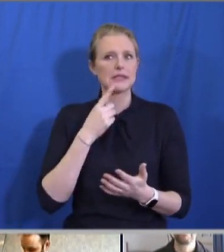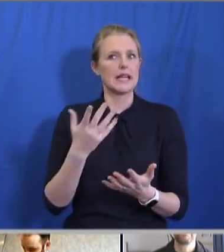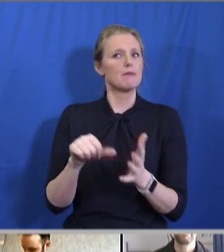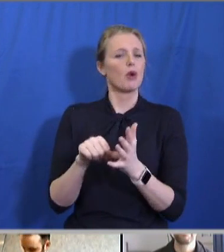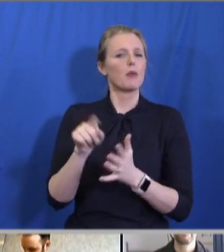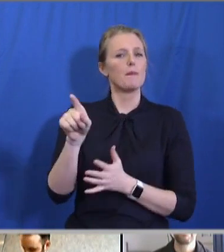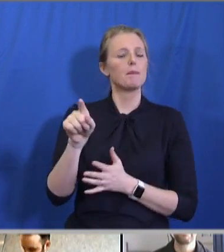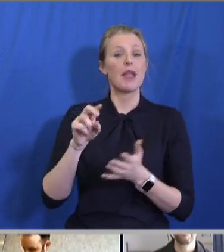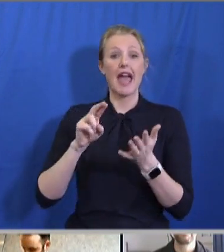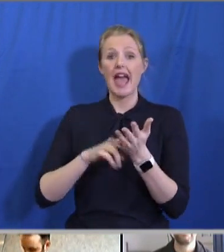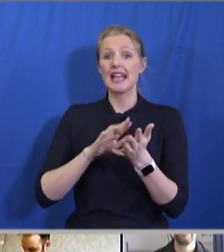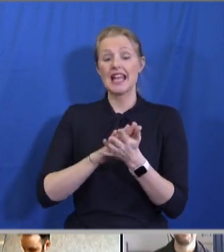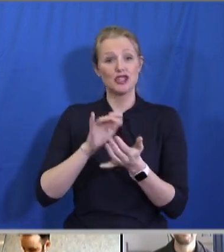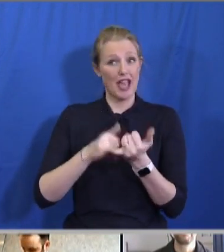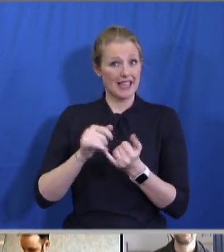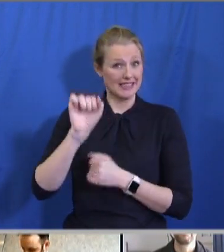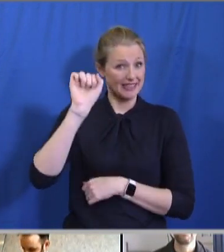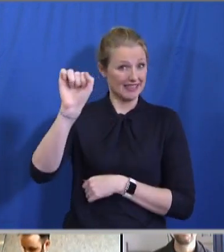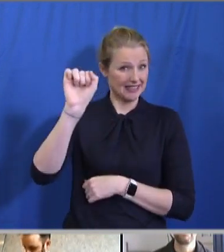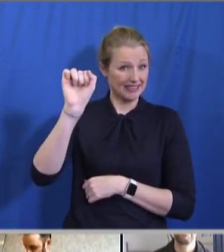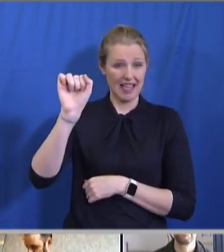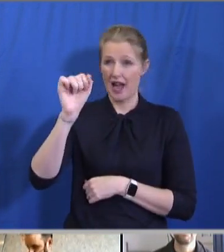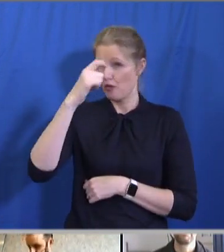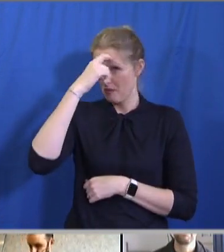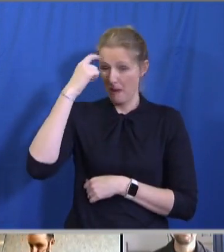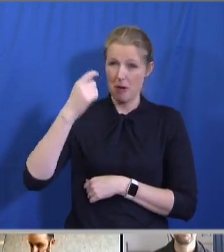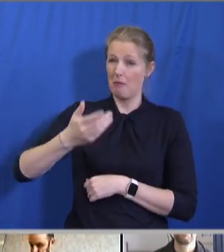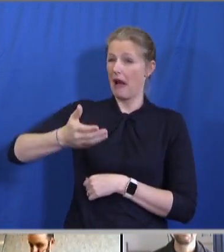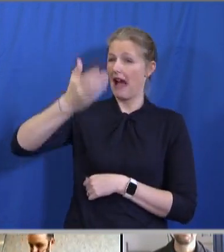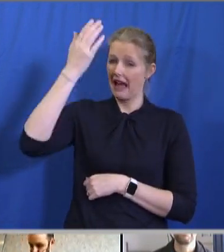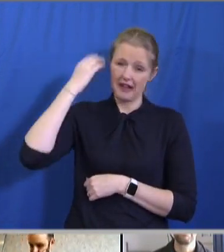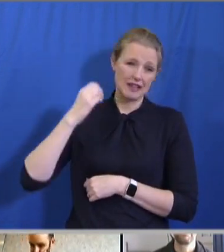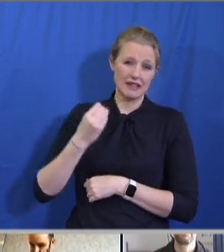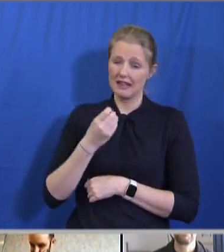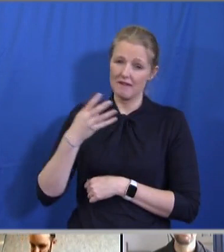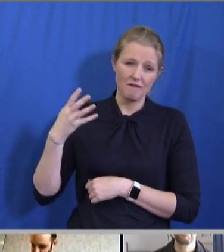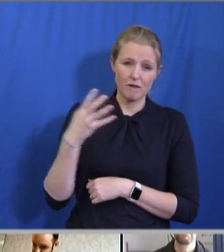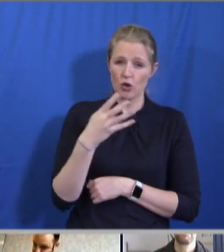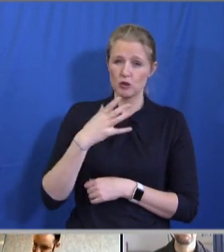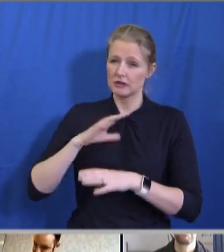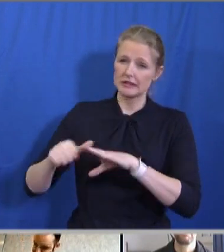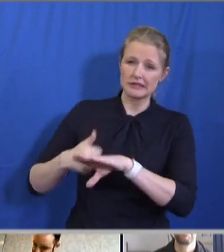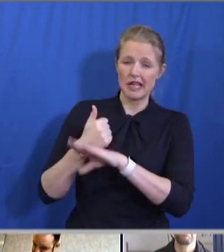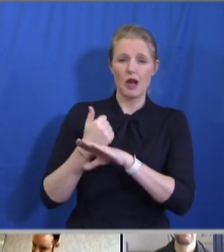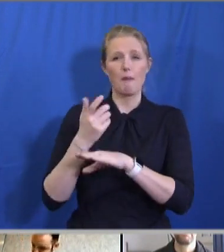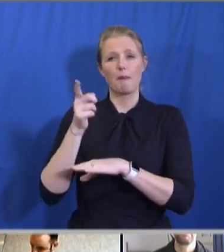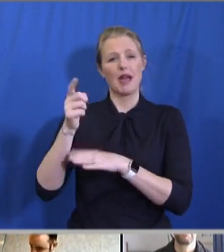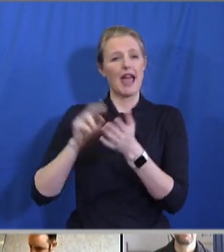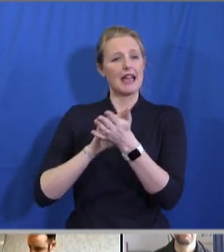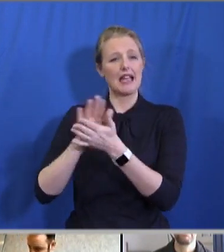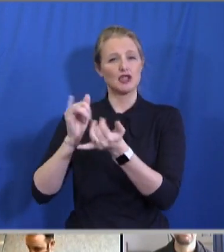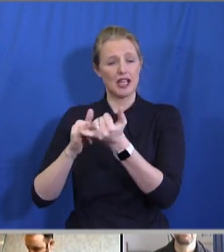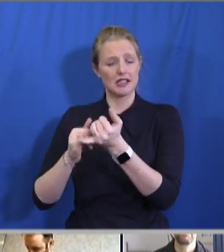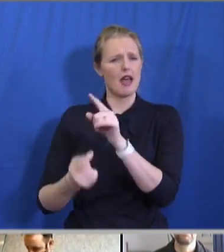Health Service that Nye Bevan wanted to create back in the 40s, it was the complete system. GPs at that point weren't